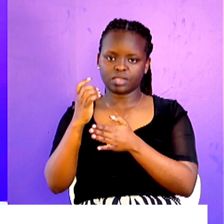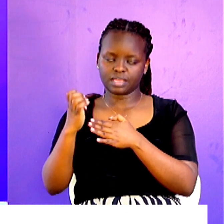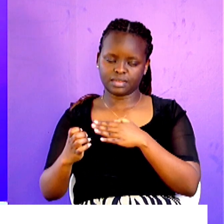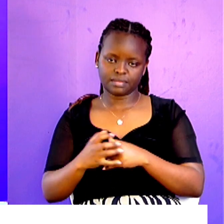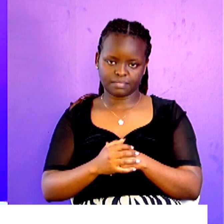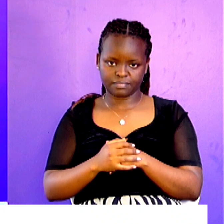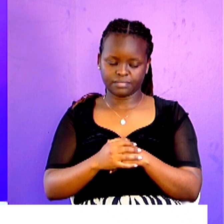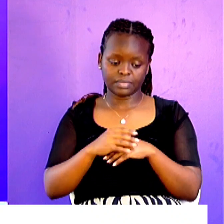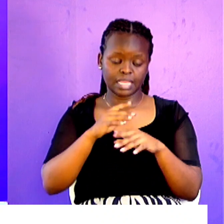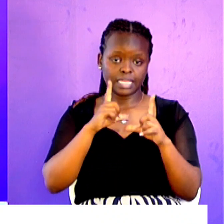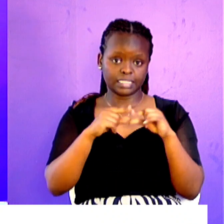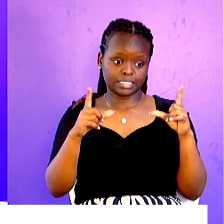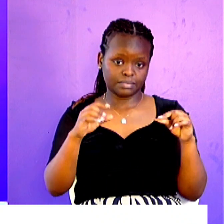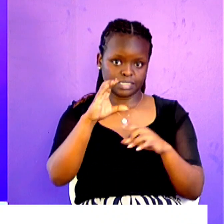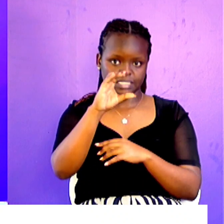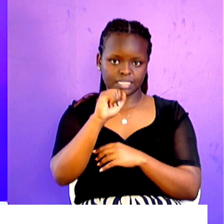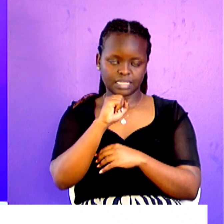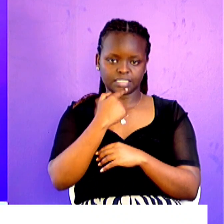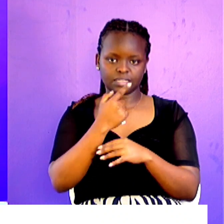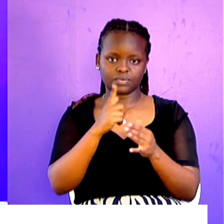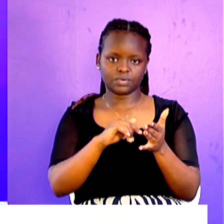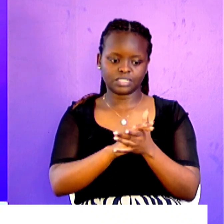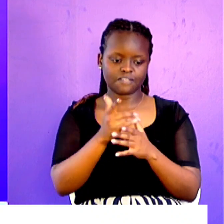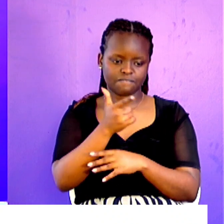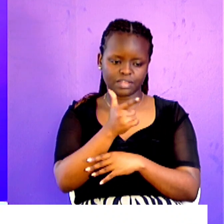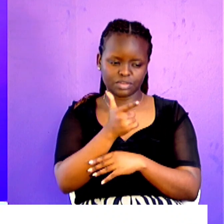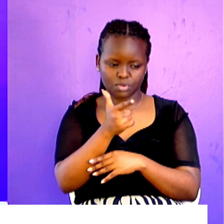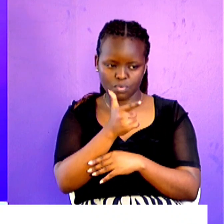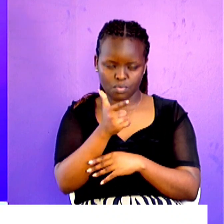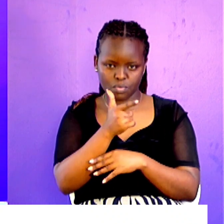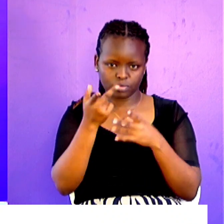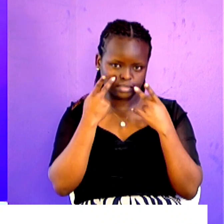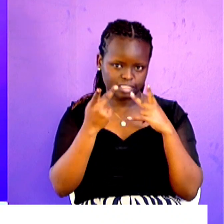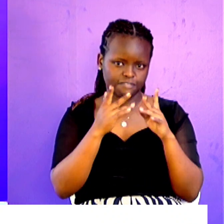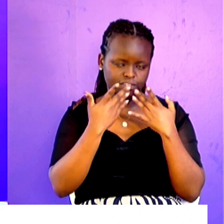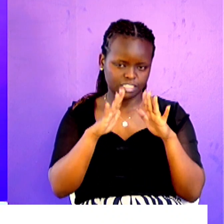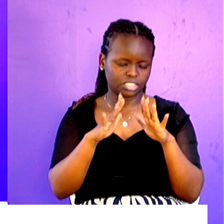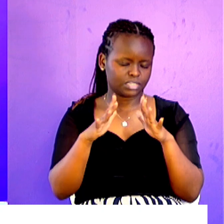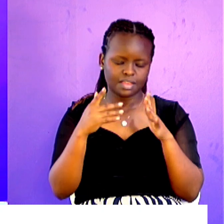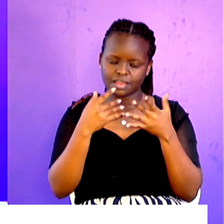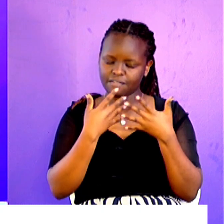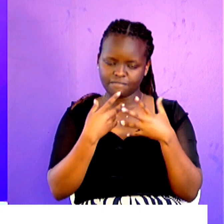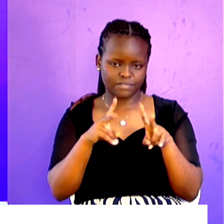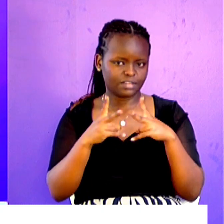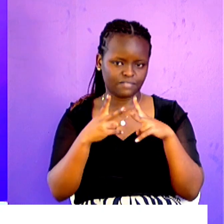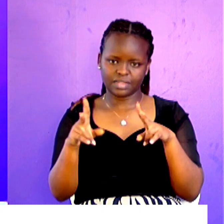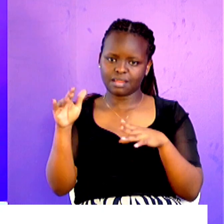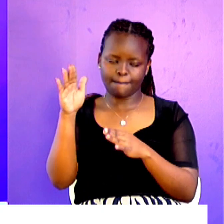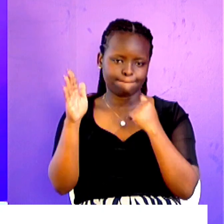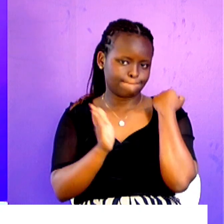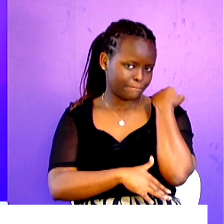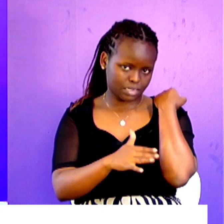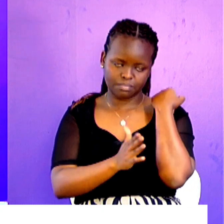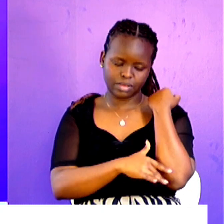In a statement, the CS described a video of the incident as deeply disturbing and pledged to